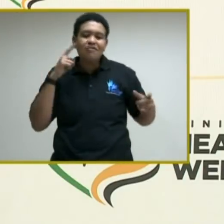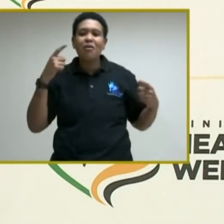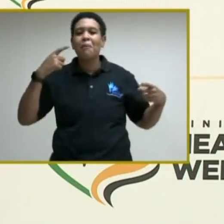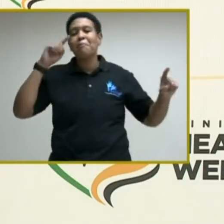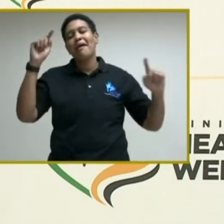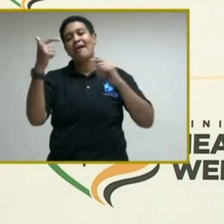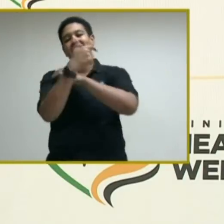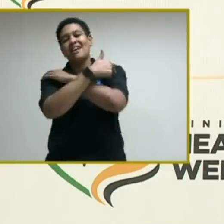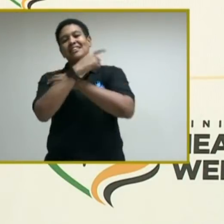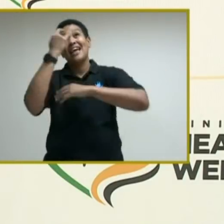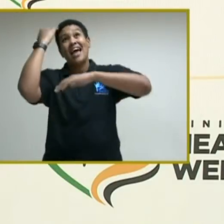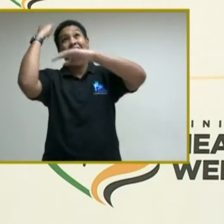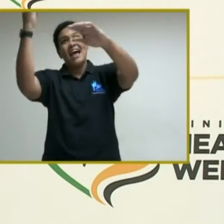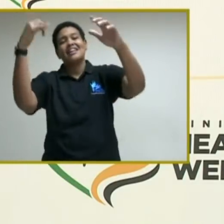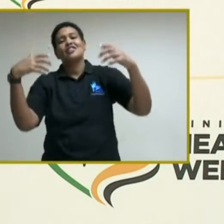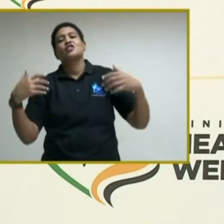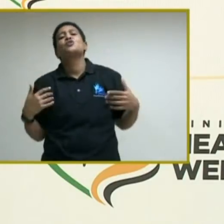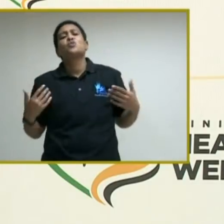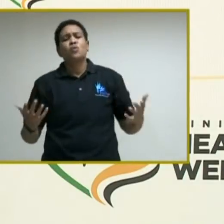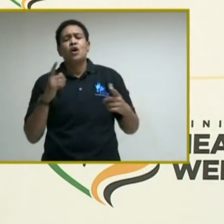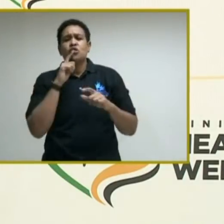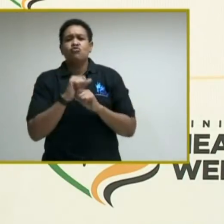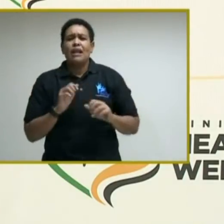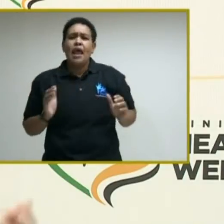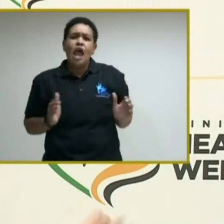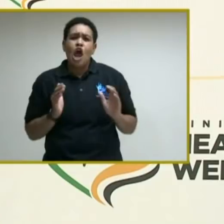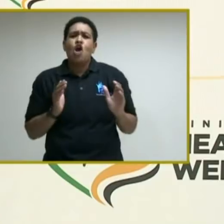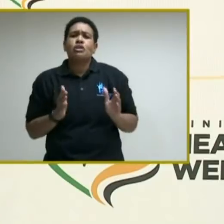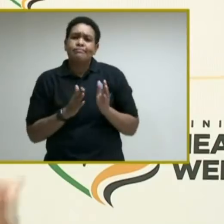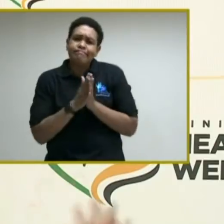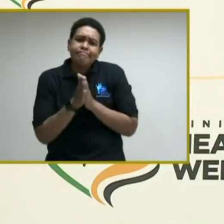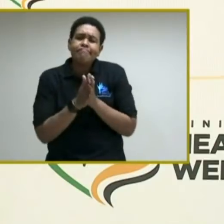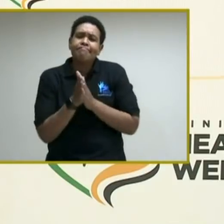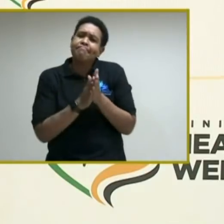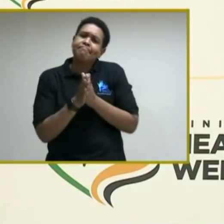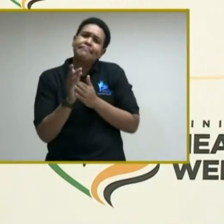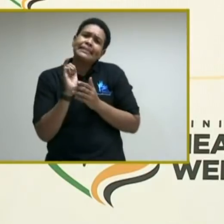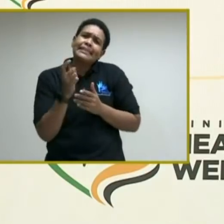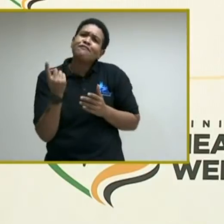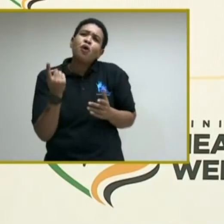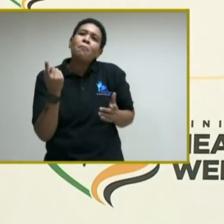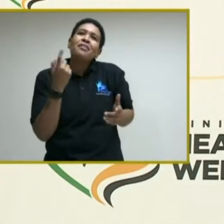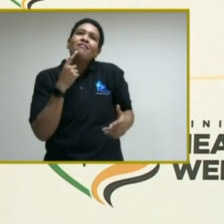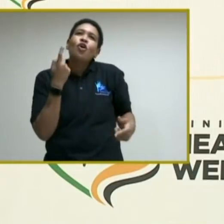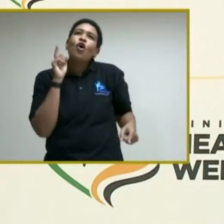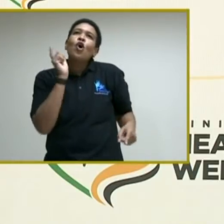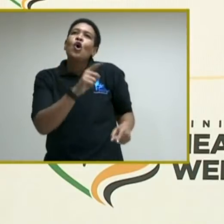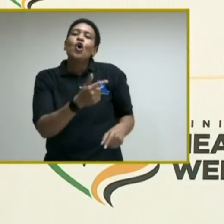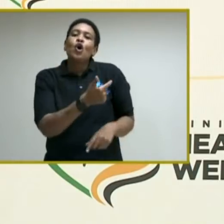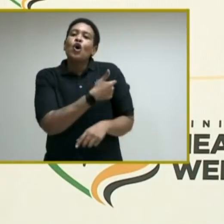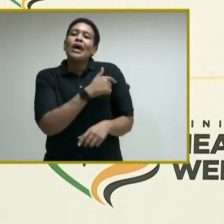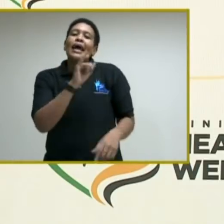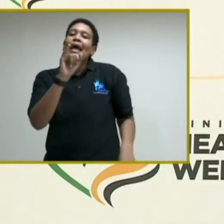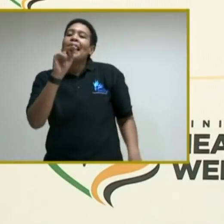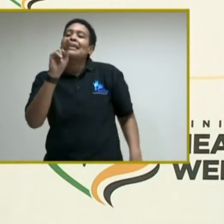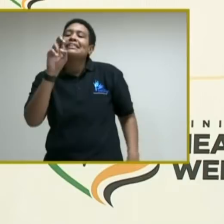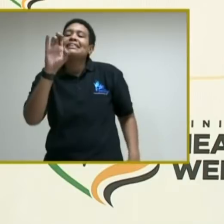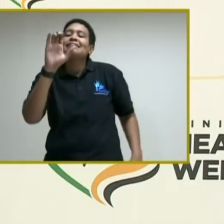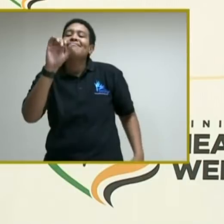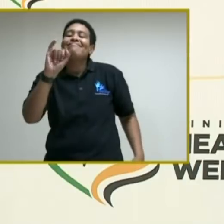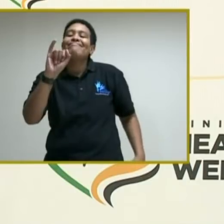vaccinated. The idea here is to encourage, to motivate, to incentivize, to